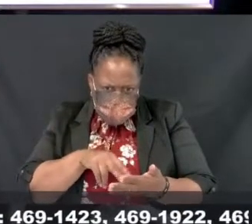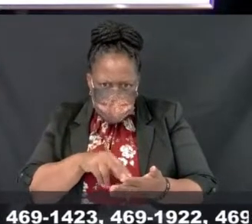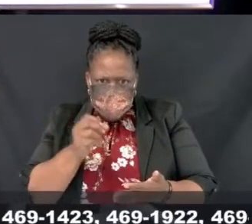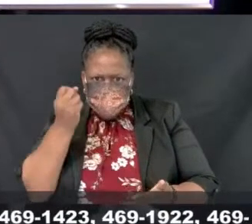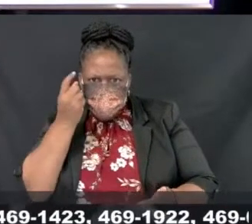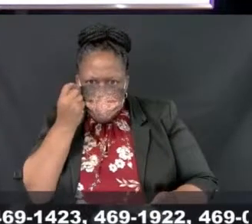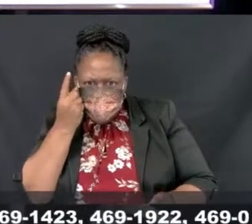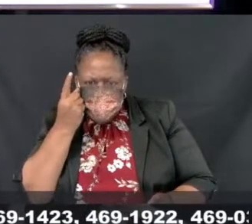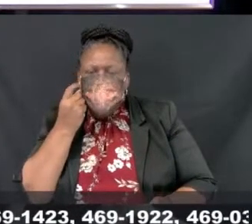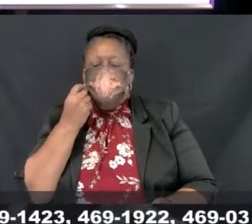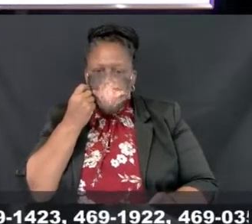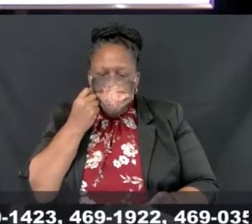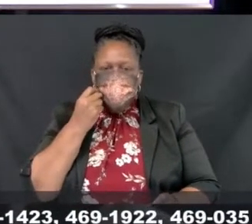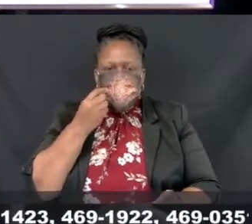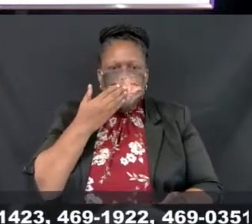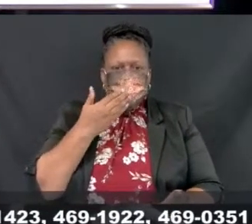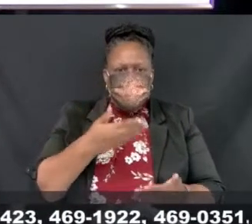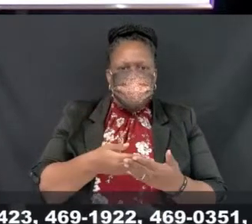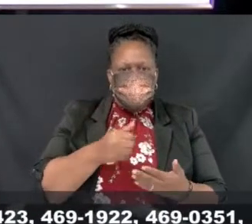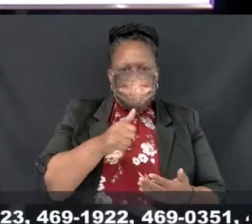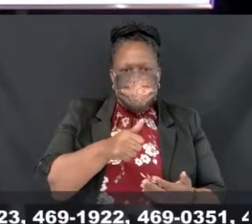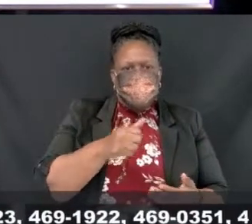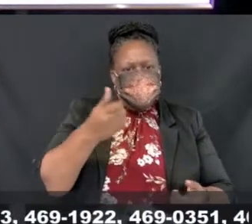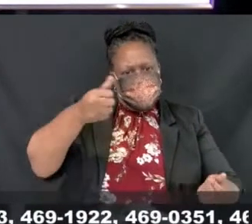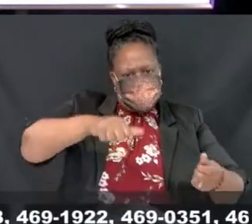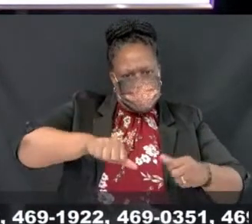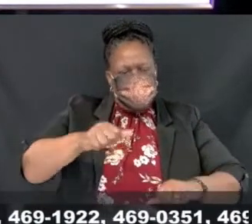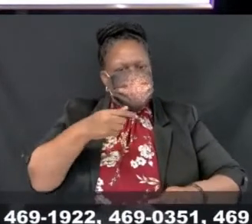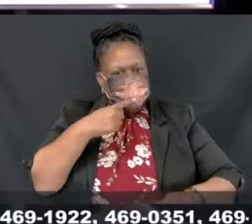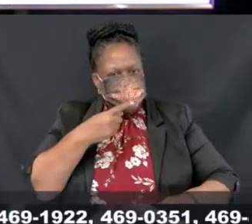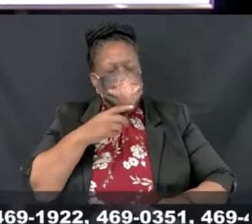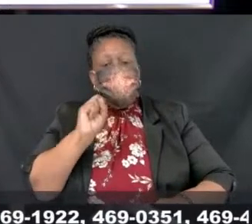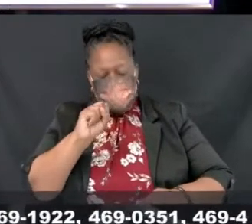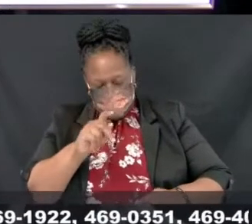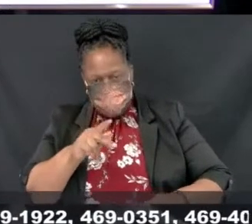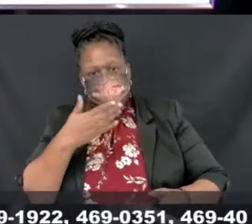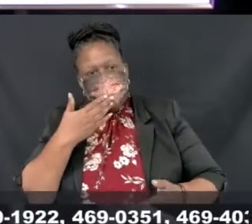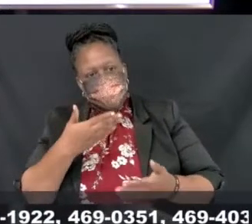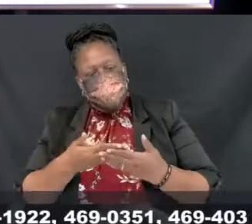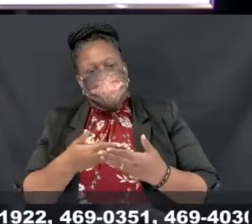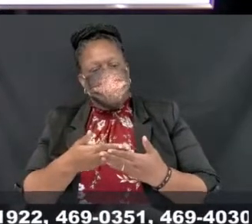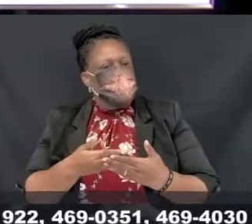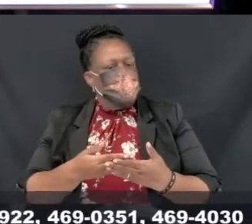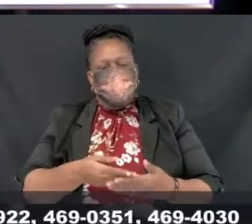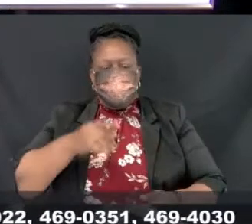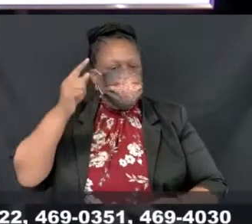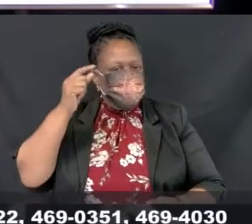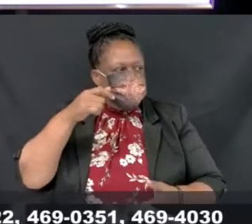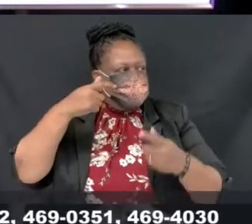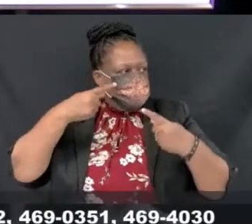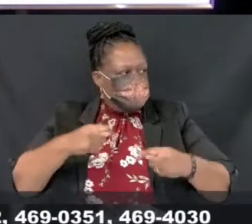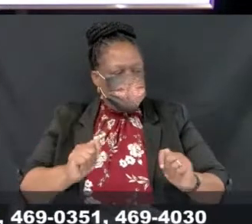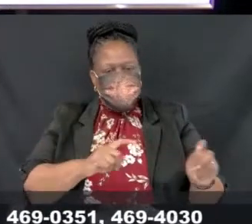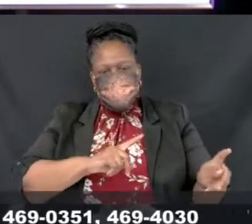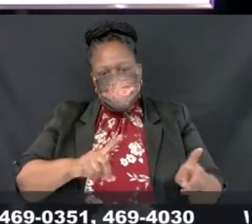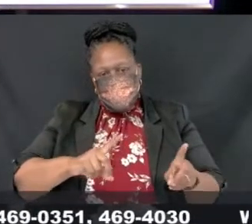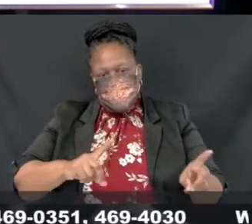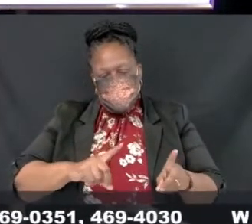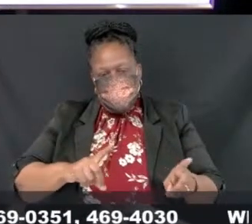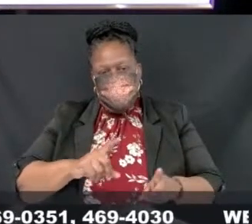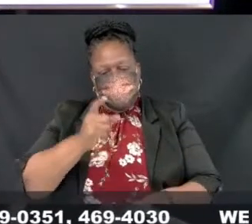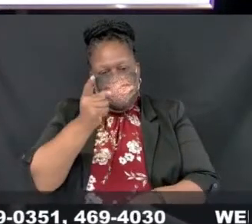decisions were devoid of any political interference. We kept science at the core of every decision we made and